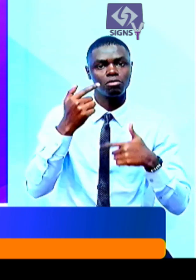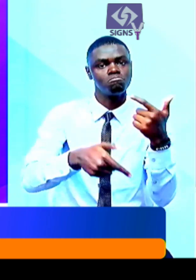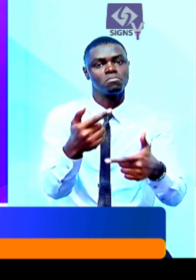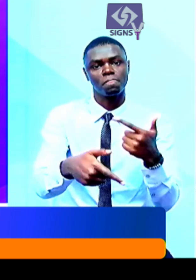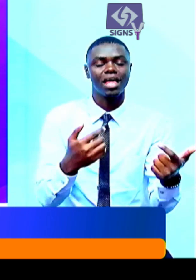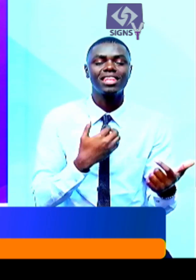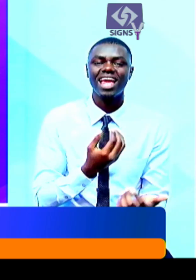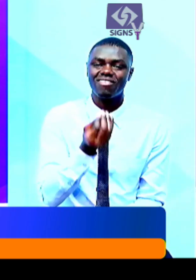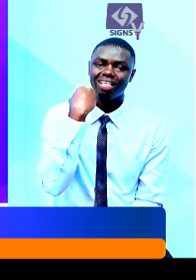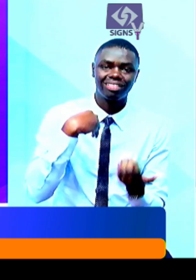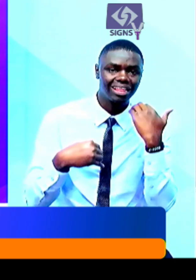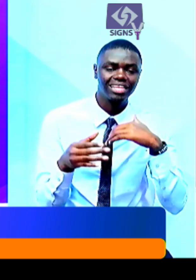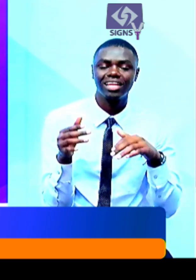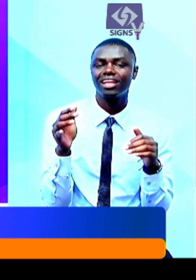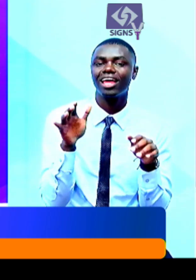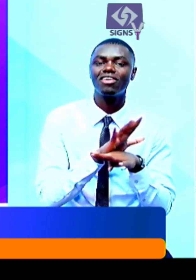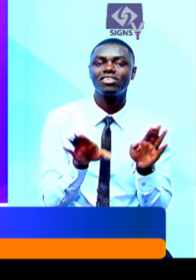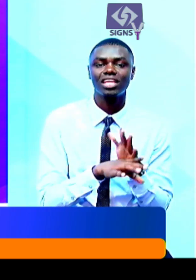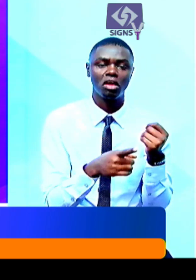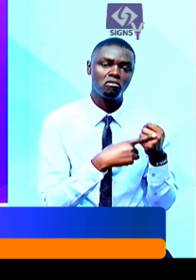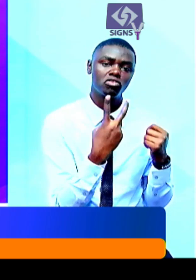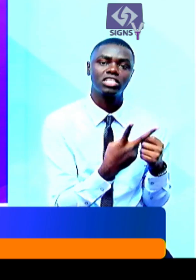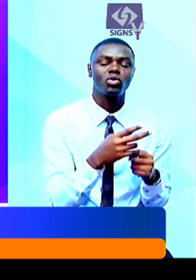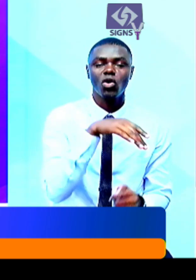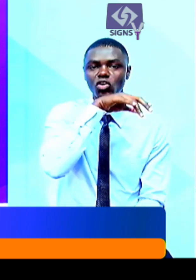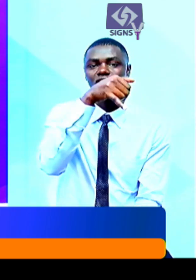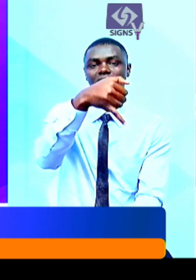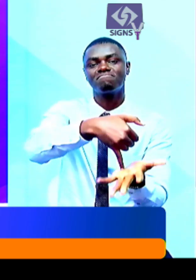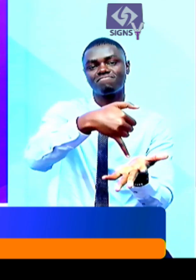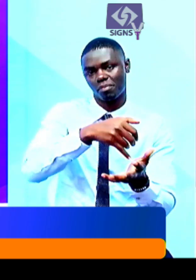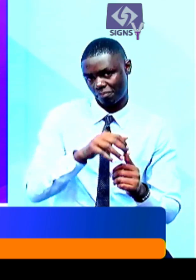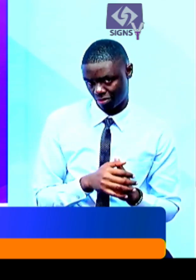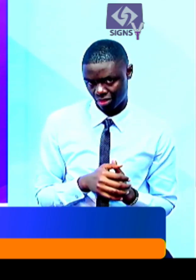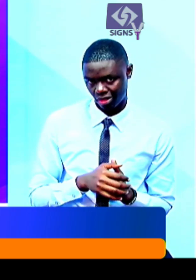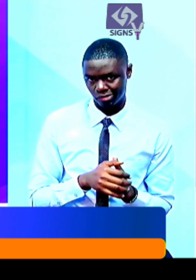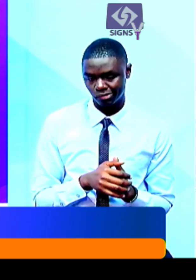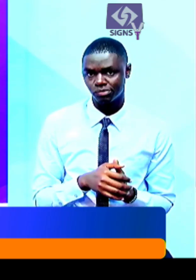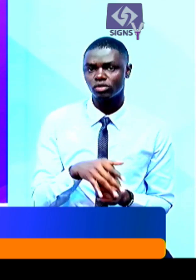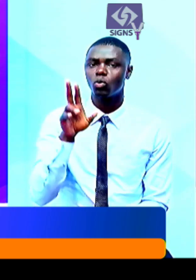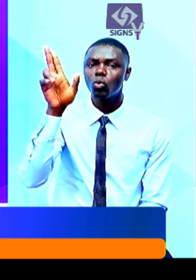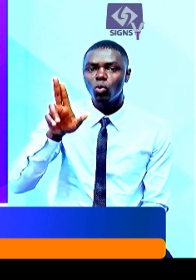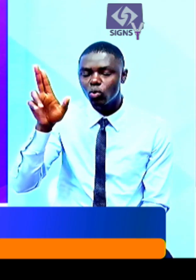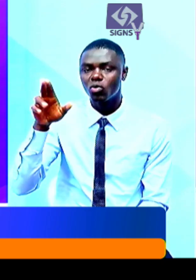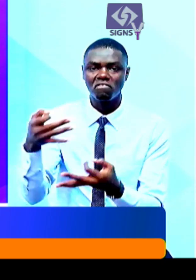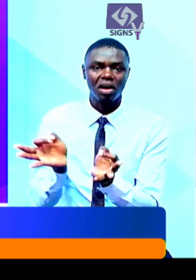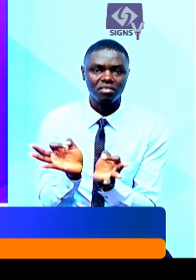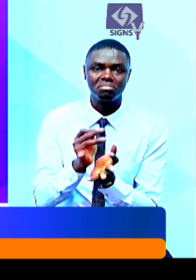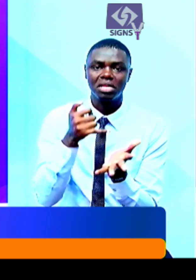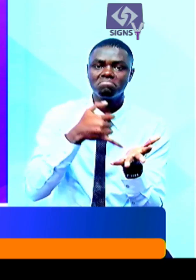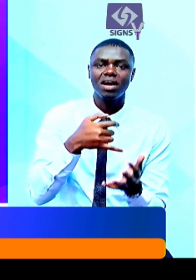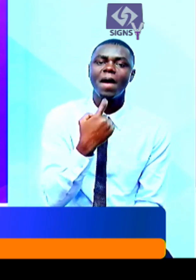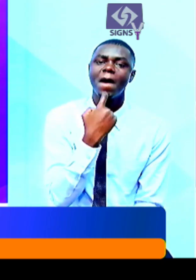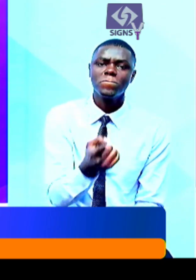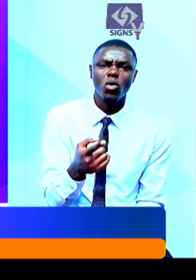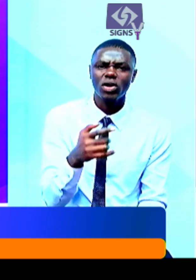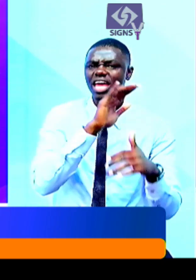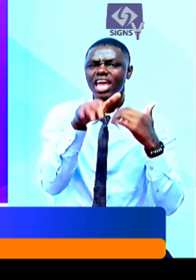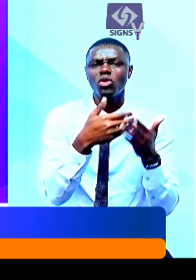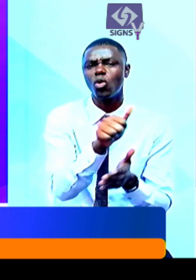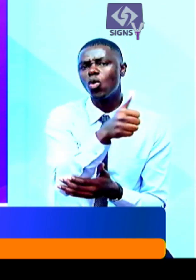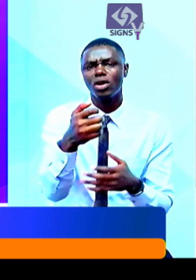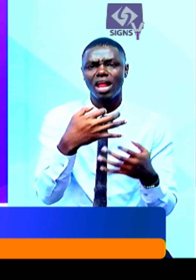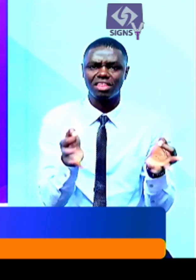eaten everything now. For 62 years, they have eaten. Raila Odinga is part of it. Yeah. So Uhuru Kenyatta's family, Moi, and all those other